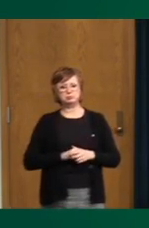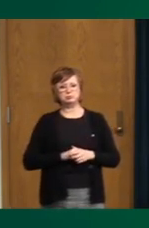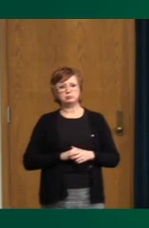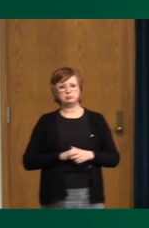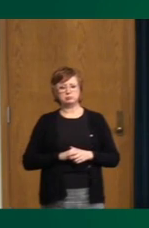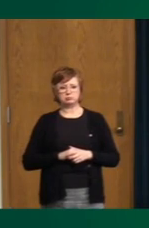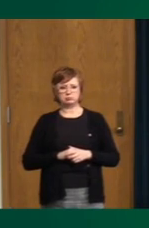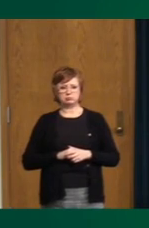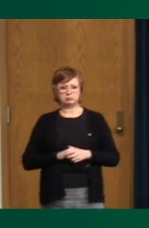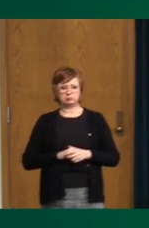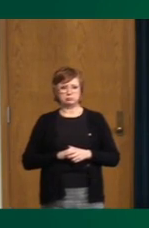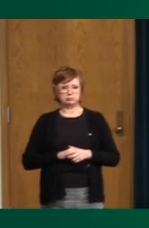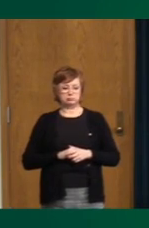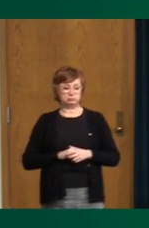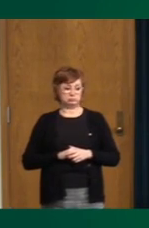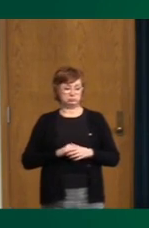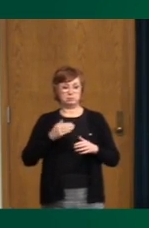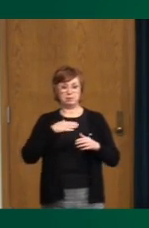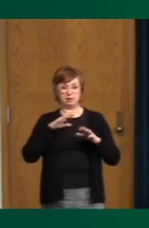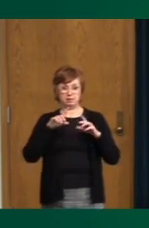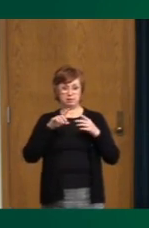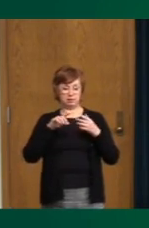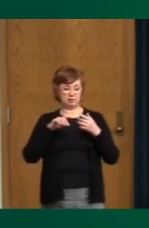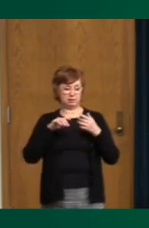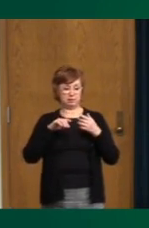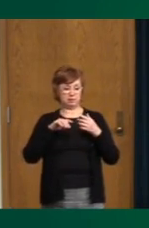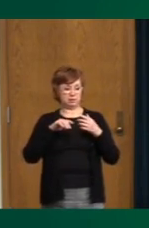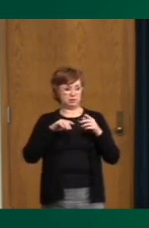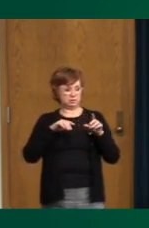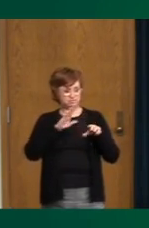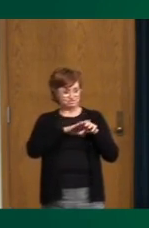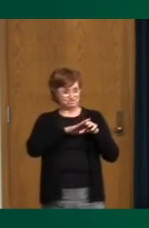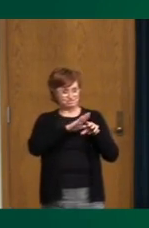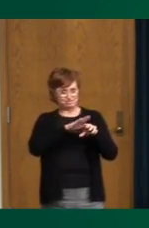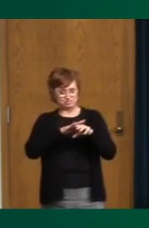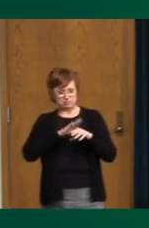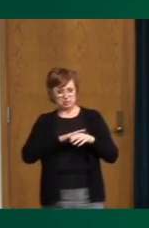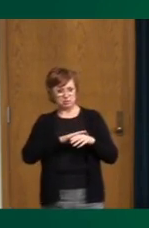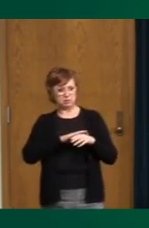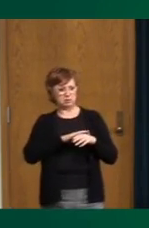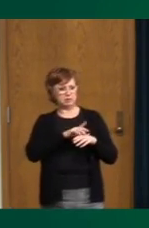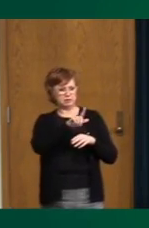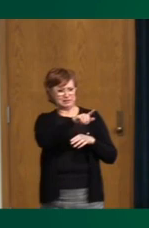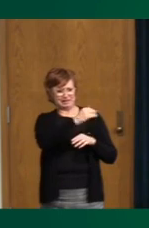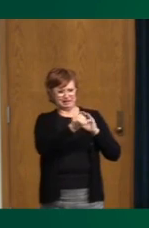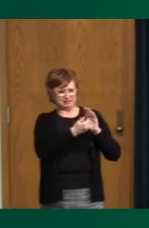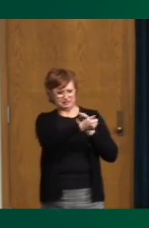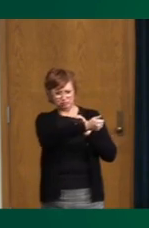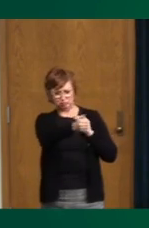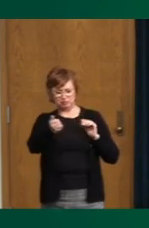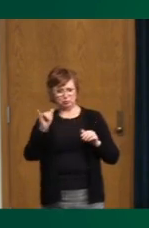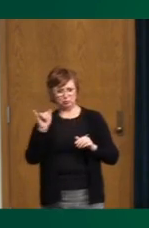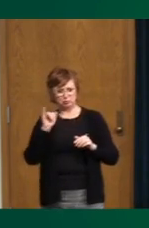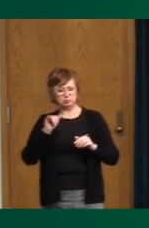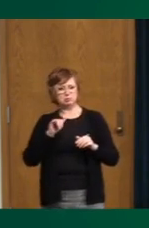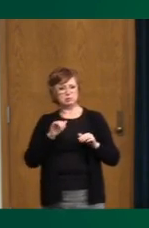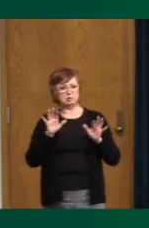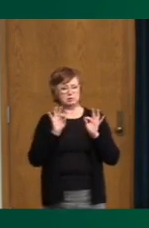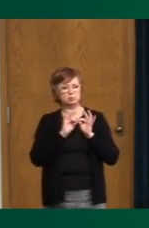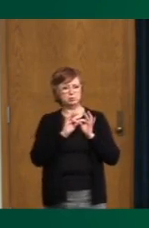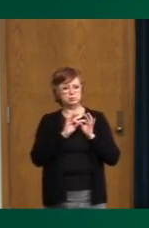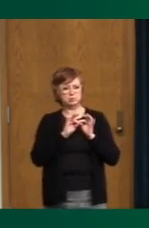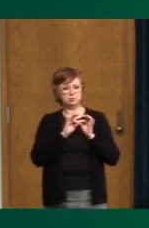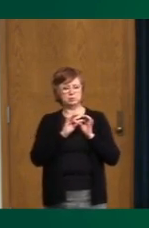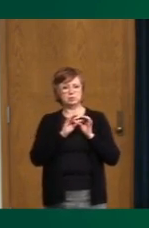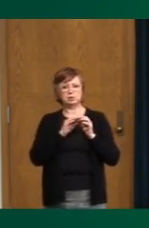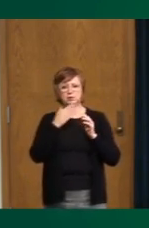your close contacts should be isolating as well, so that if they become a case, they have zero contact. So that's a very effective strategy for households and close